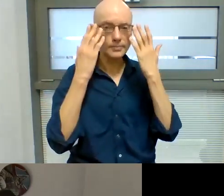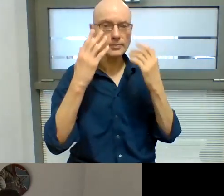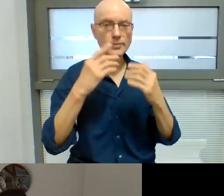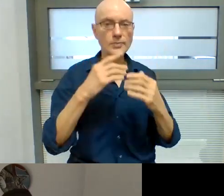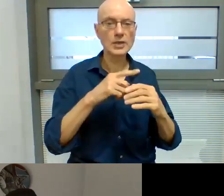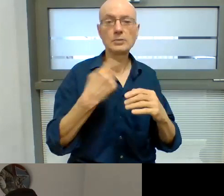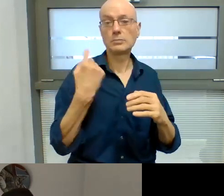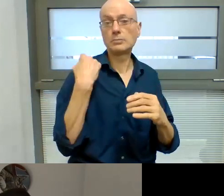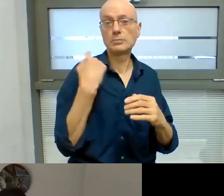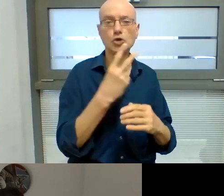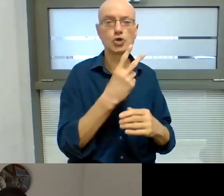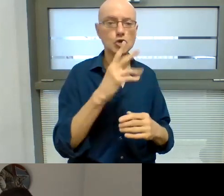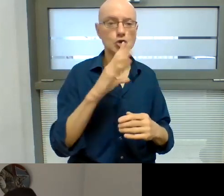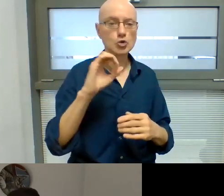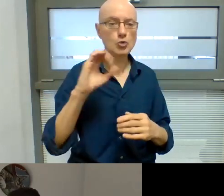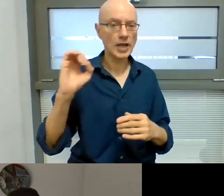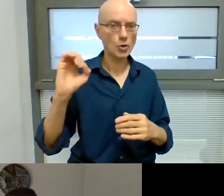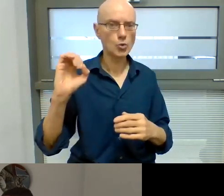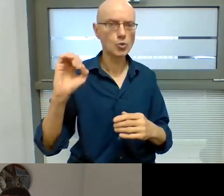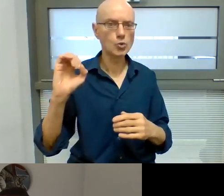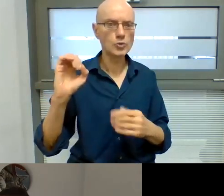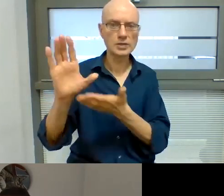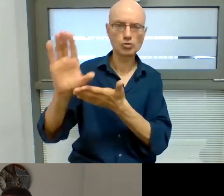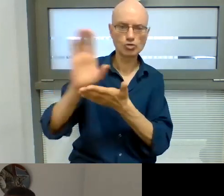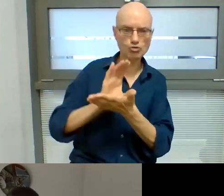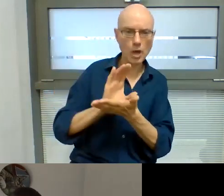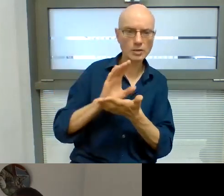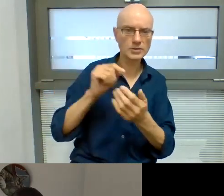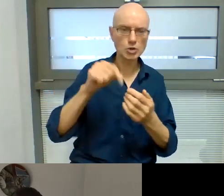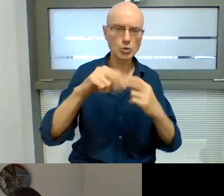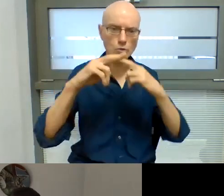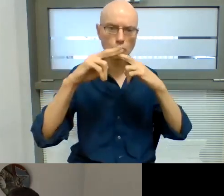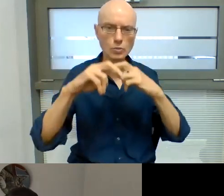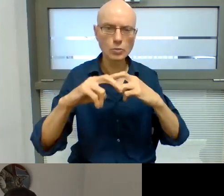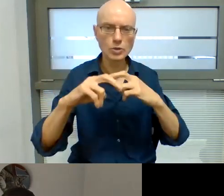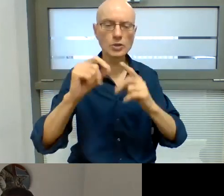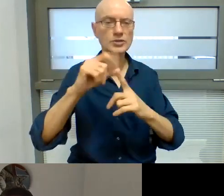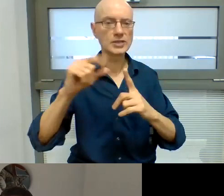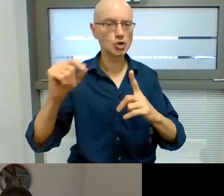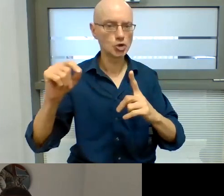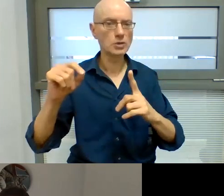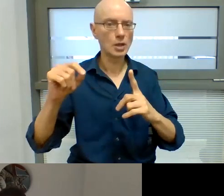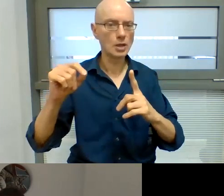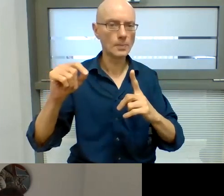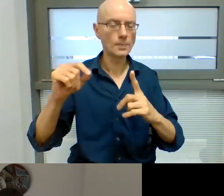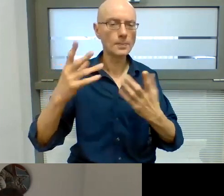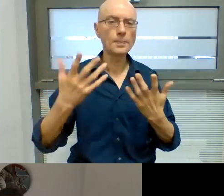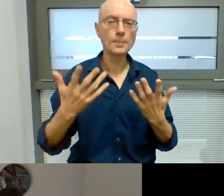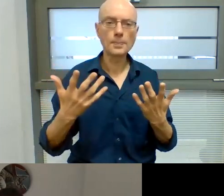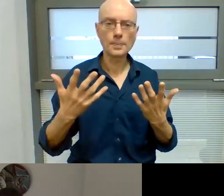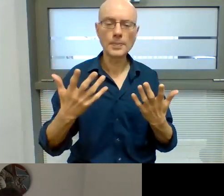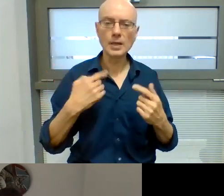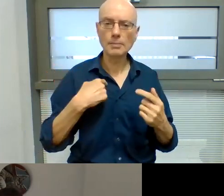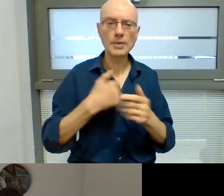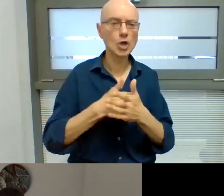2000, that's when I got a grant to kind of investigate that for the first time. But I've always